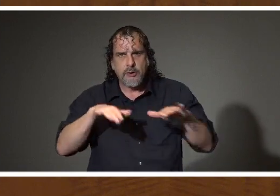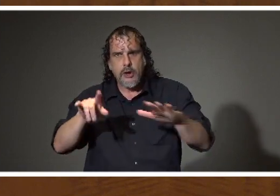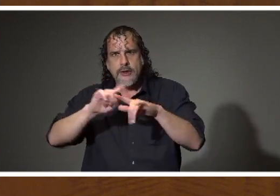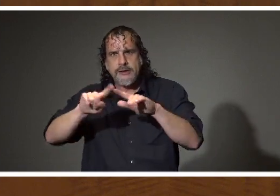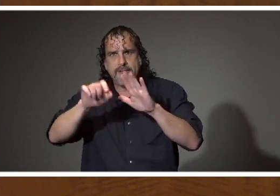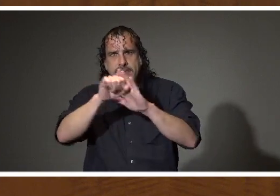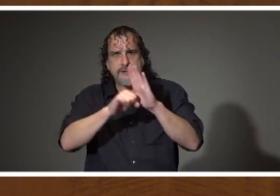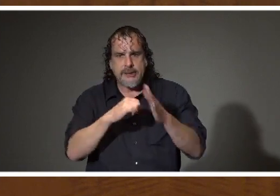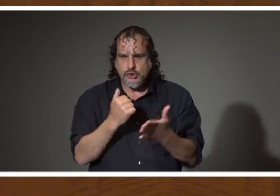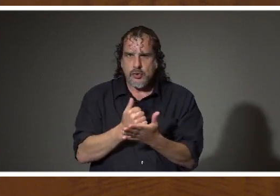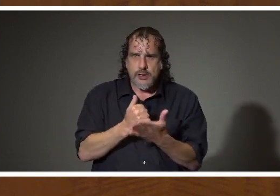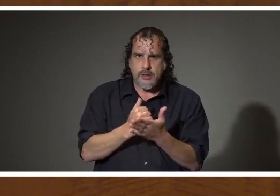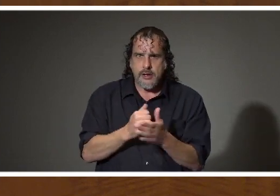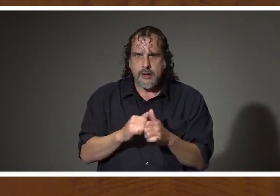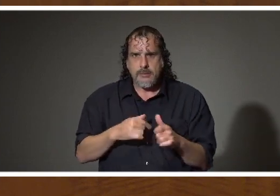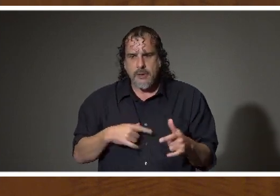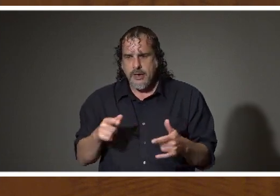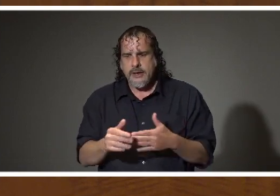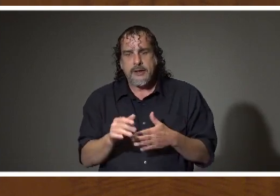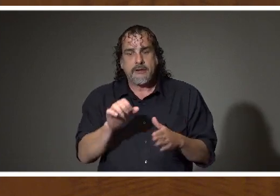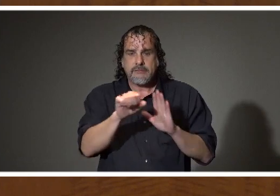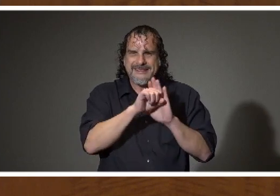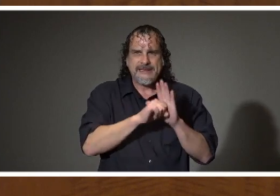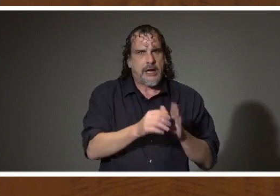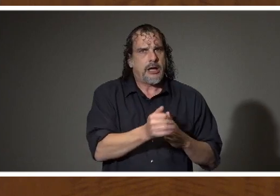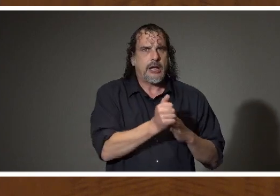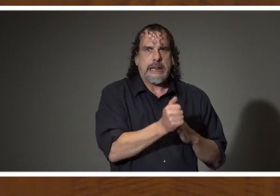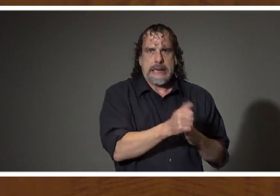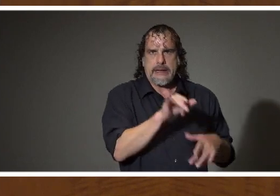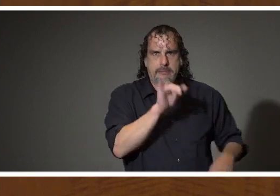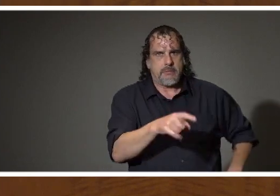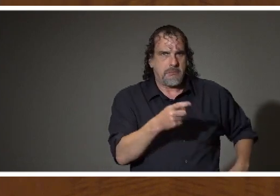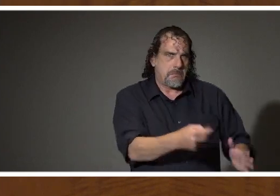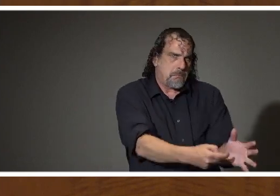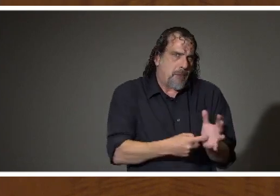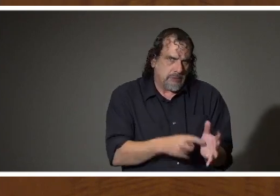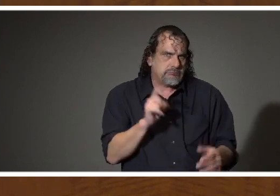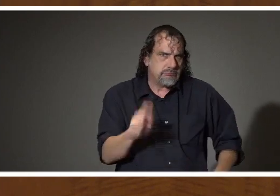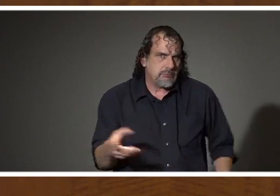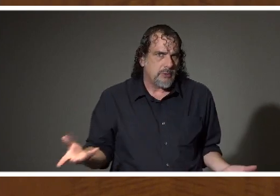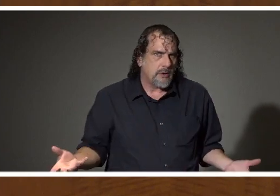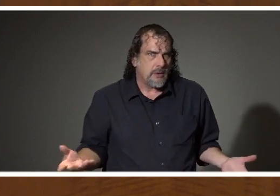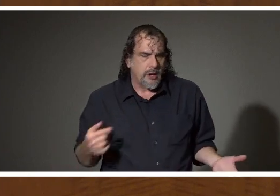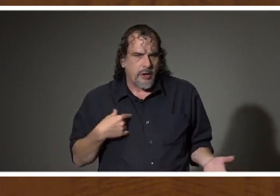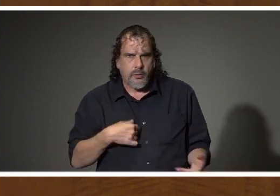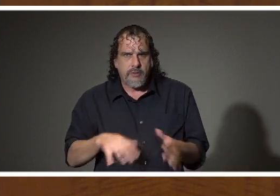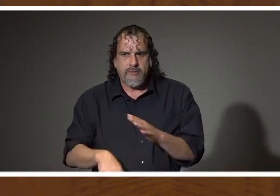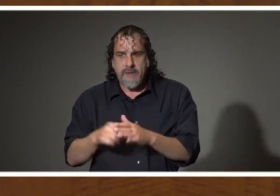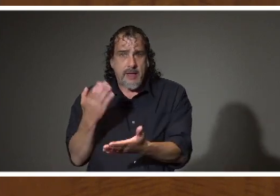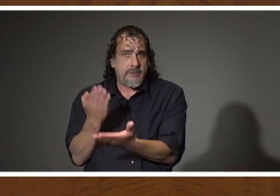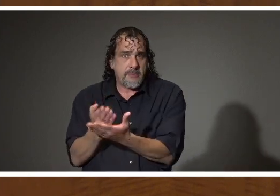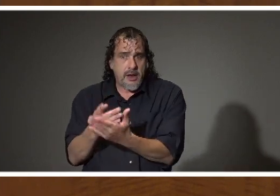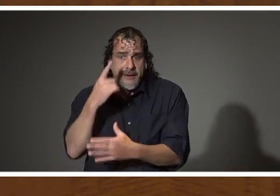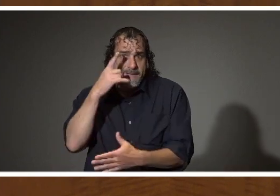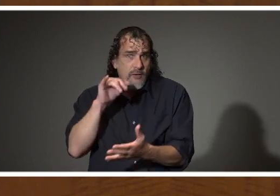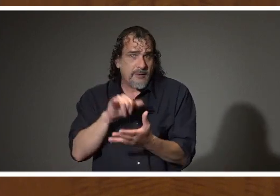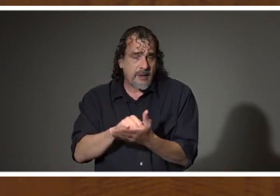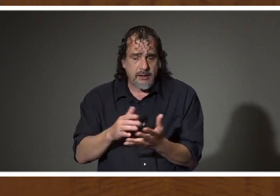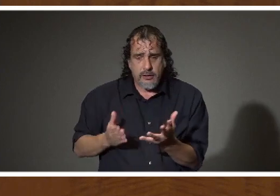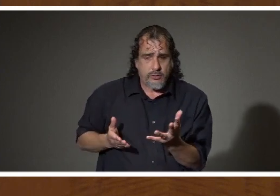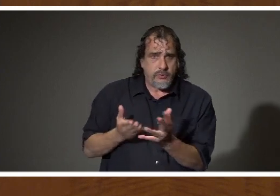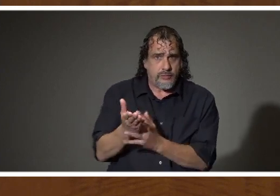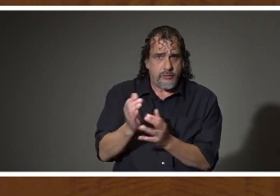with that, but it's got to be state-led, and we will find the resources either through